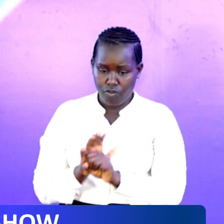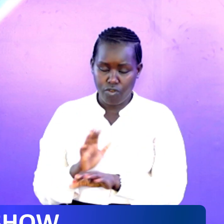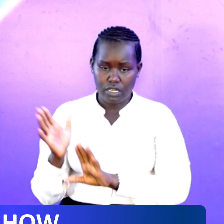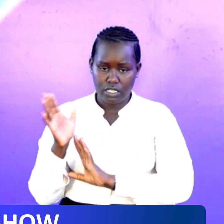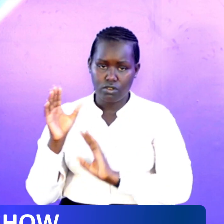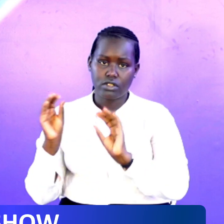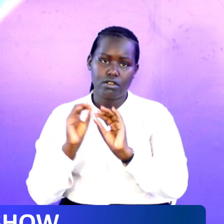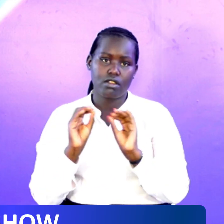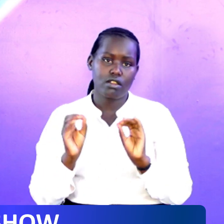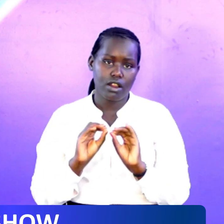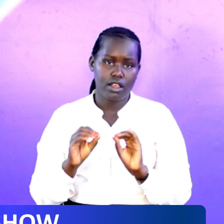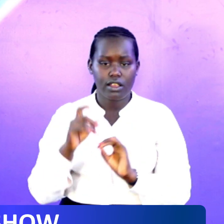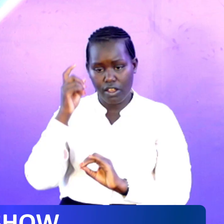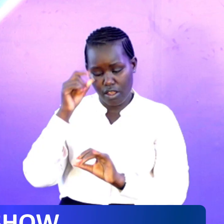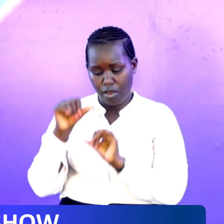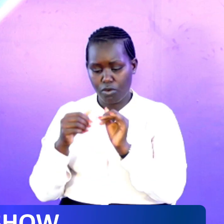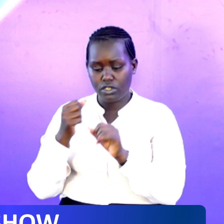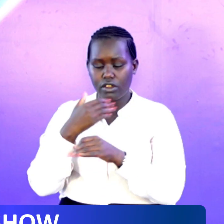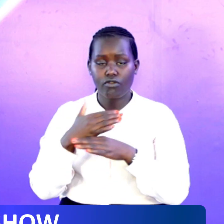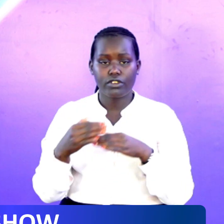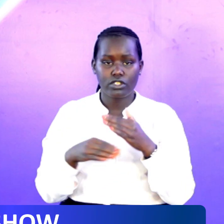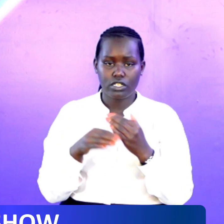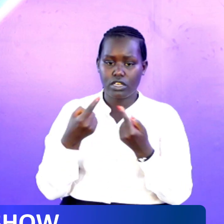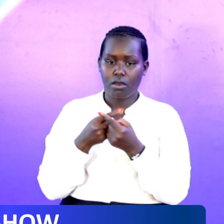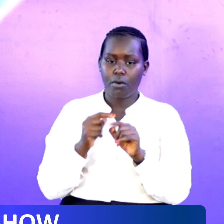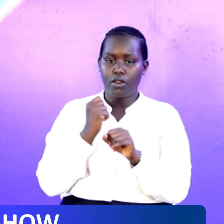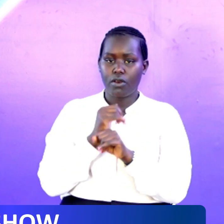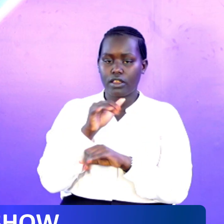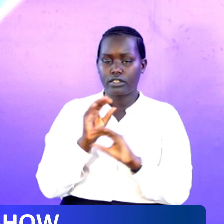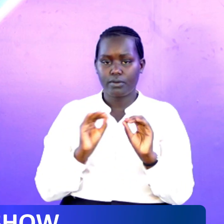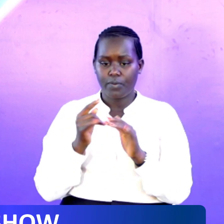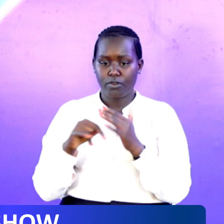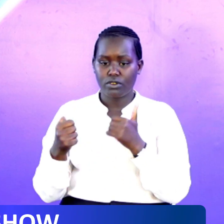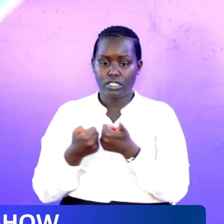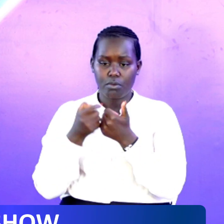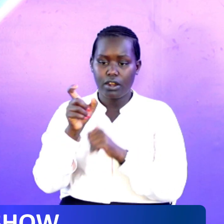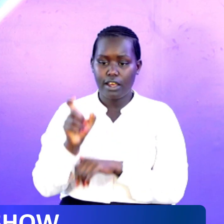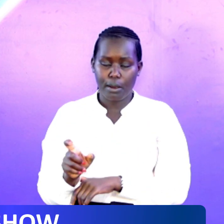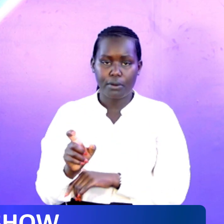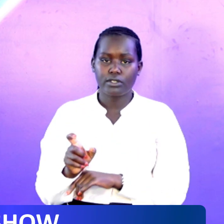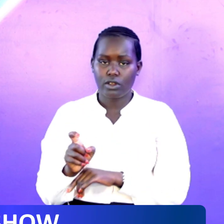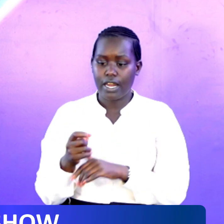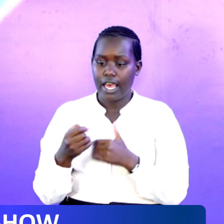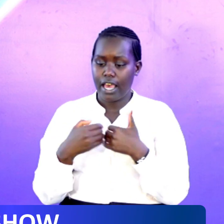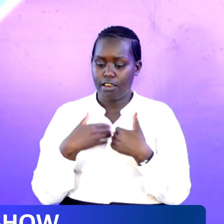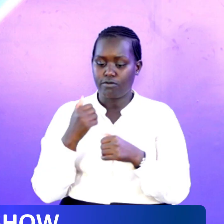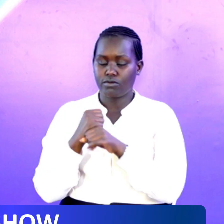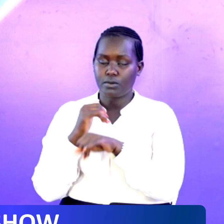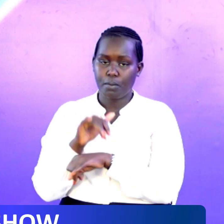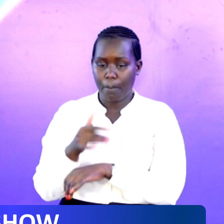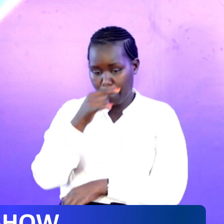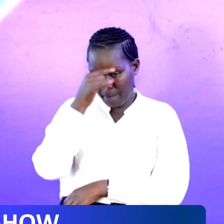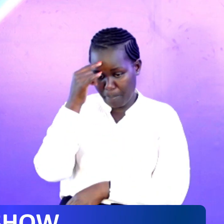it. They should guarantee infrastructure, they're not doing it. So what's happening is that somebody got to do it. And then because